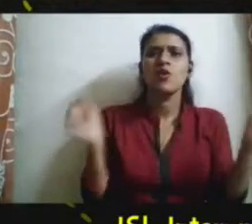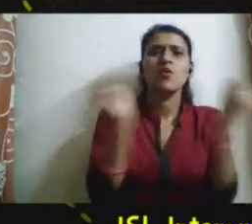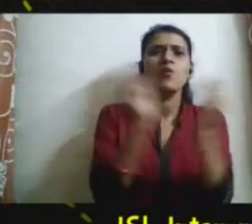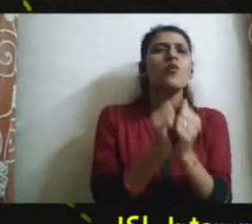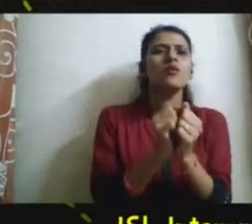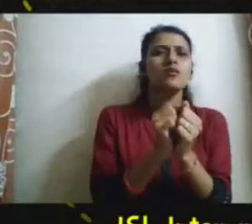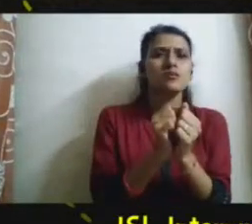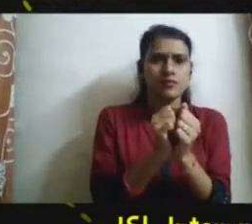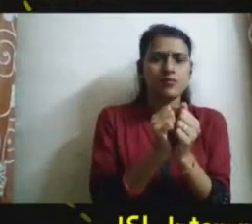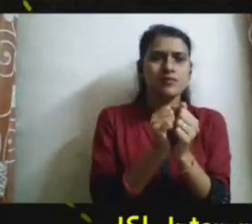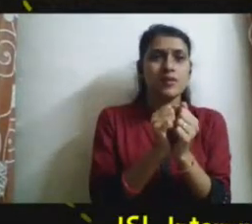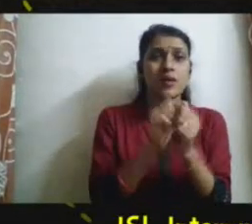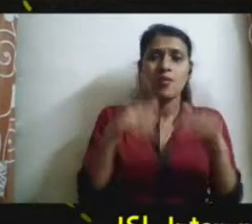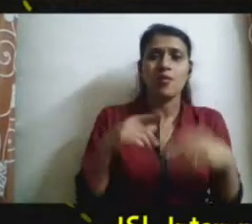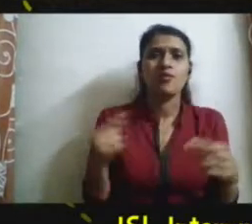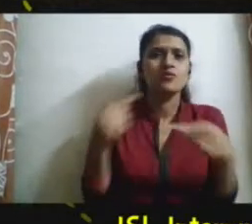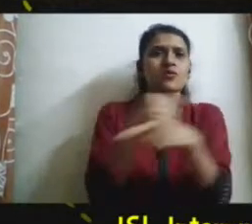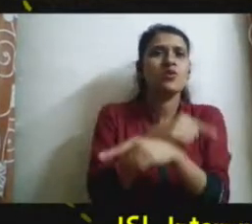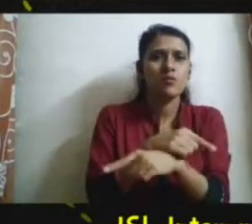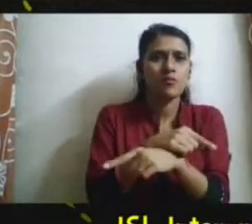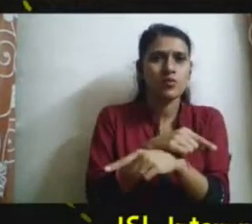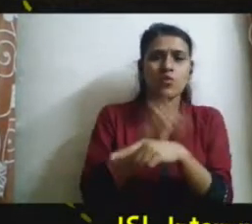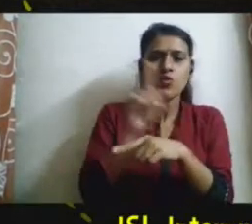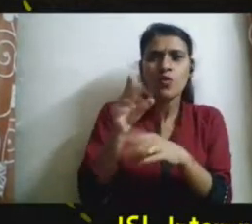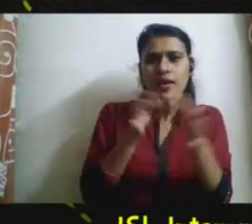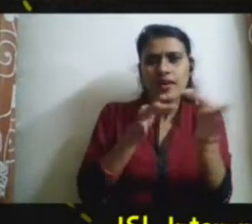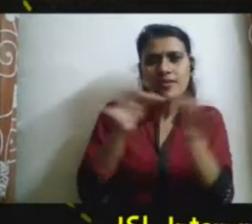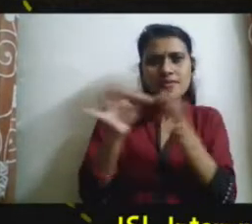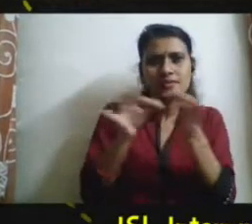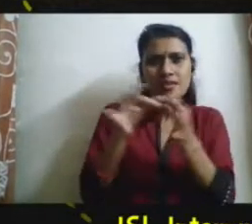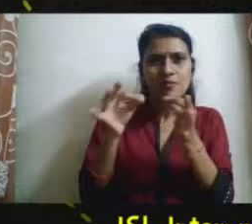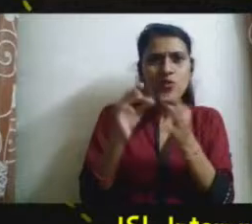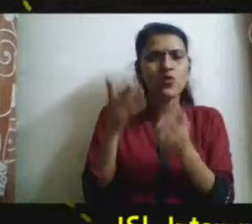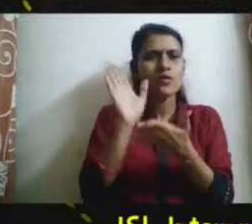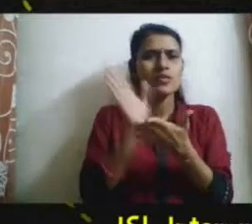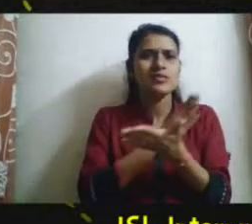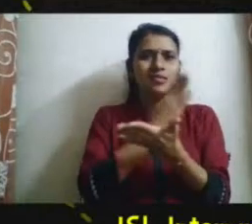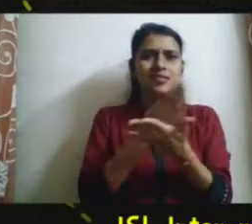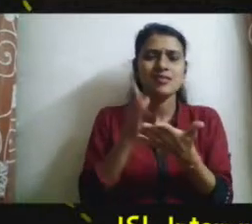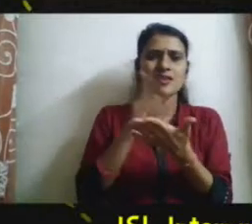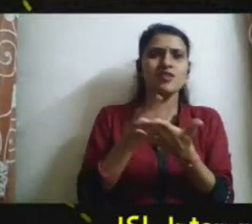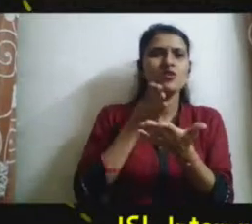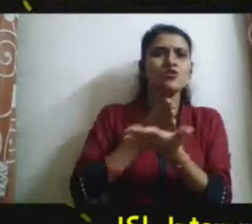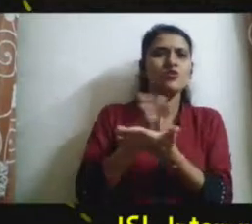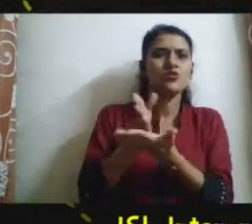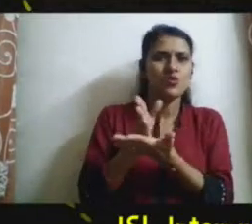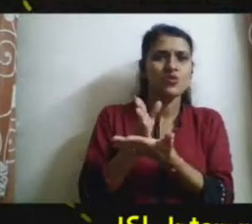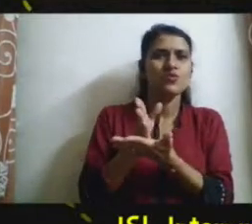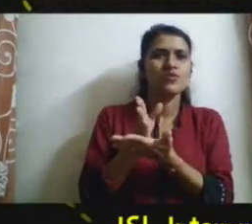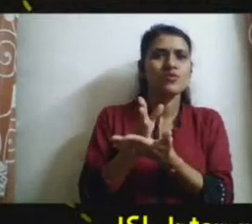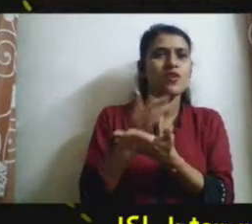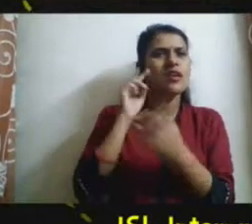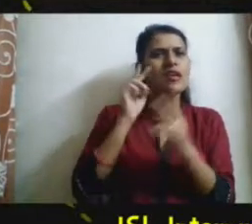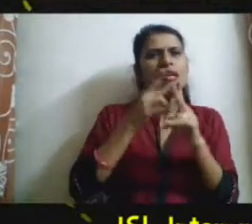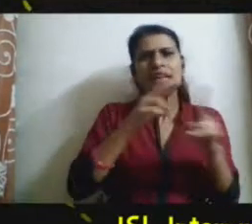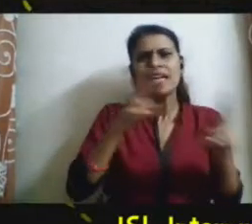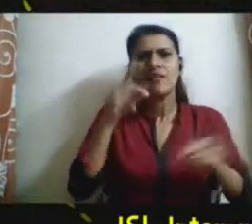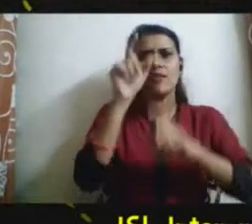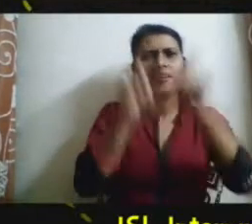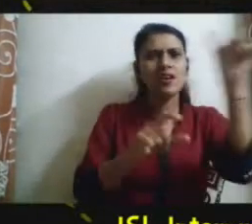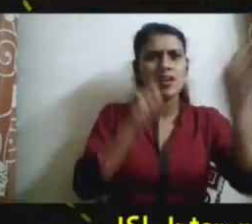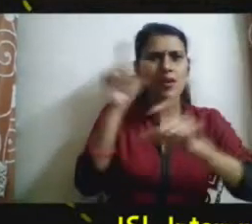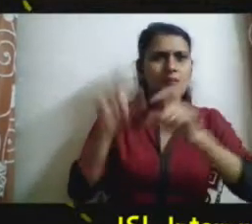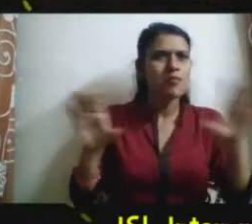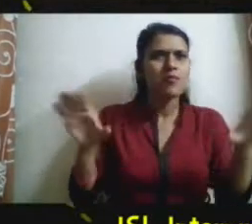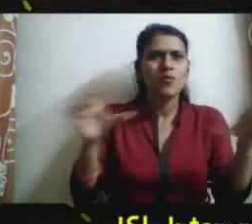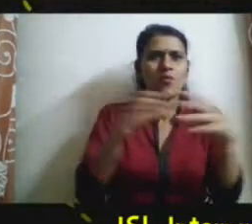the exact opposite of how you described, that you sing a song a certain way, And actually many different people are united by the